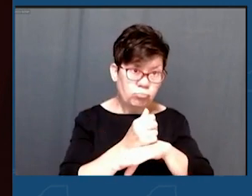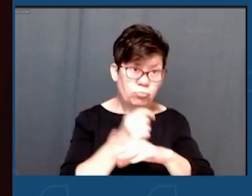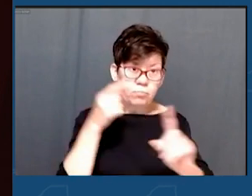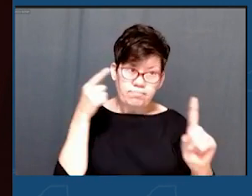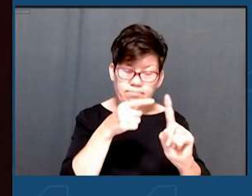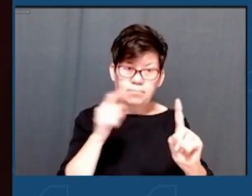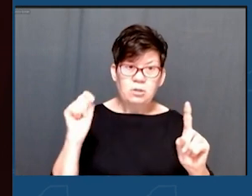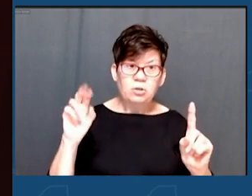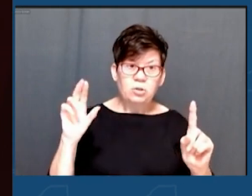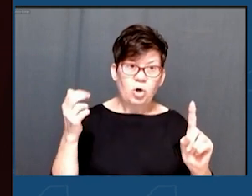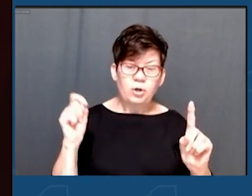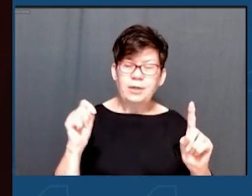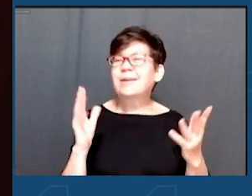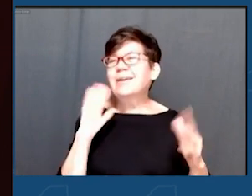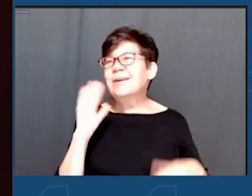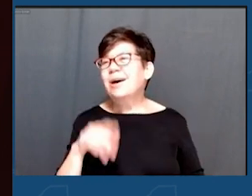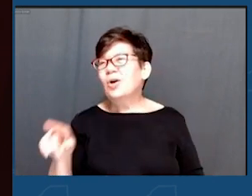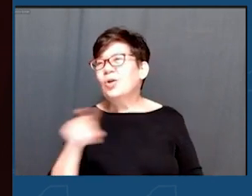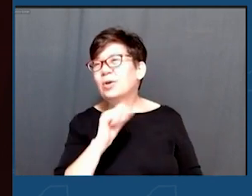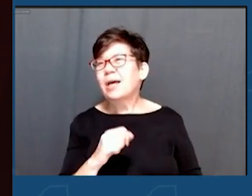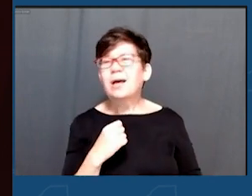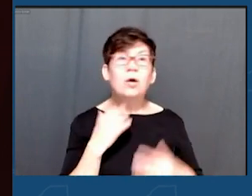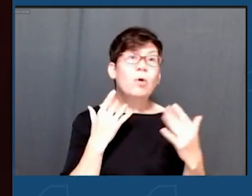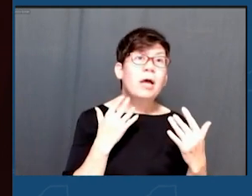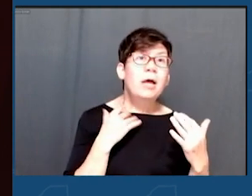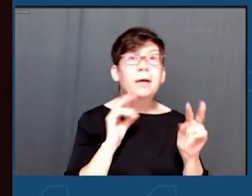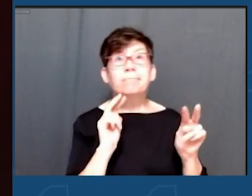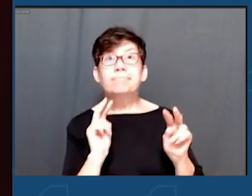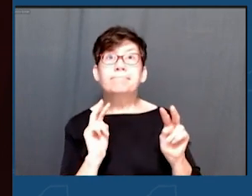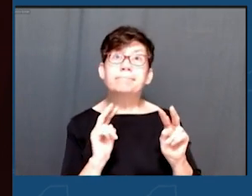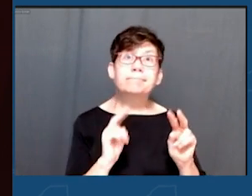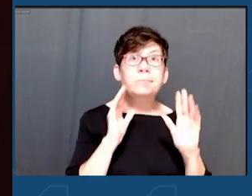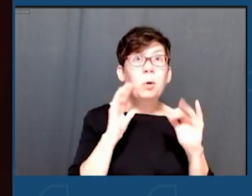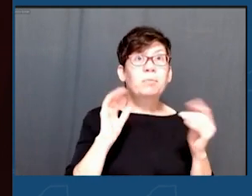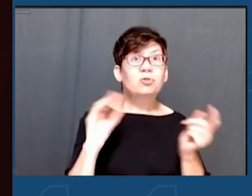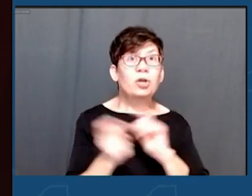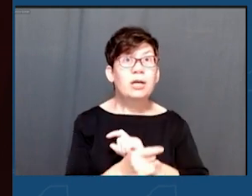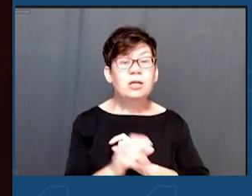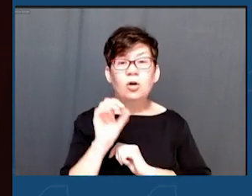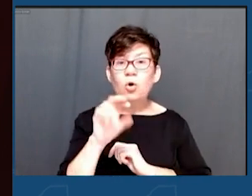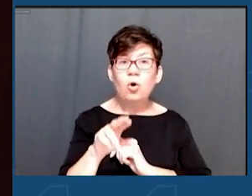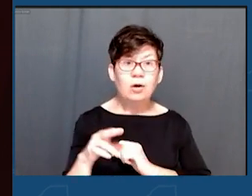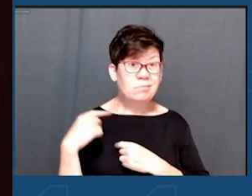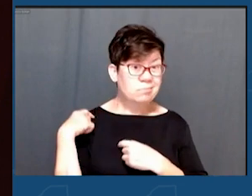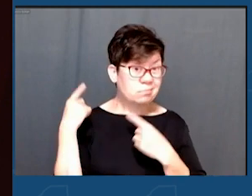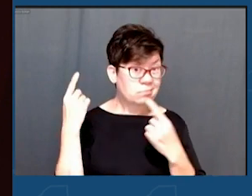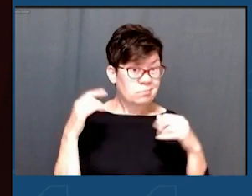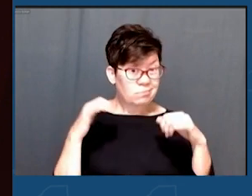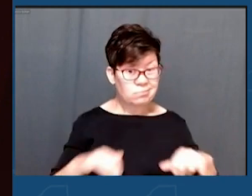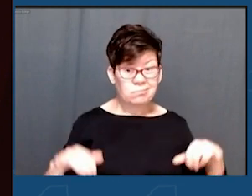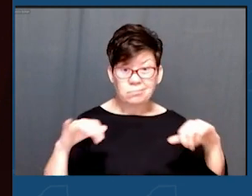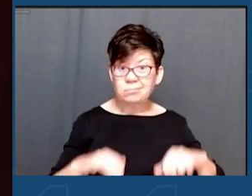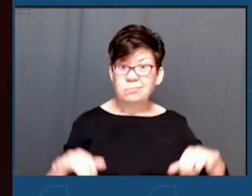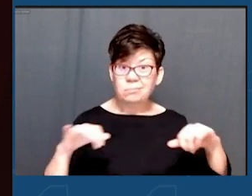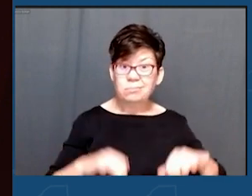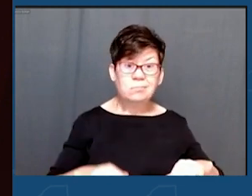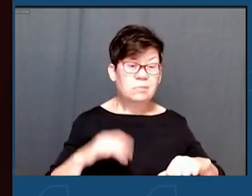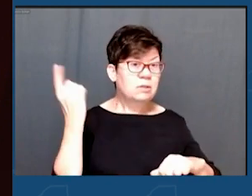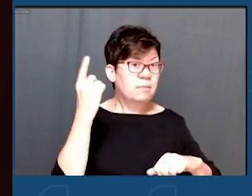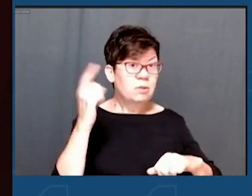and hope that everything changes, or you can be realistic and say, it hasn't changed till now, something has to be